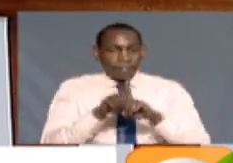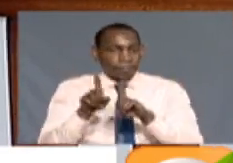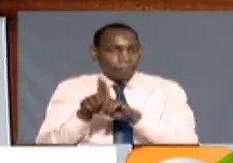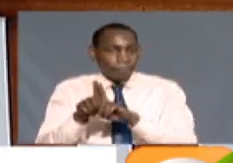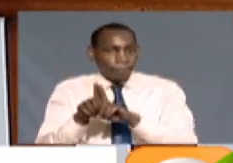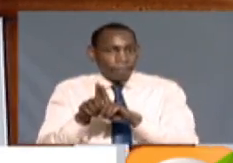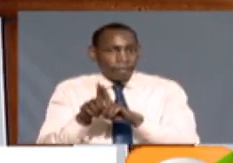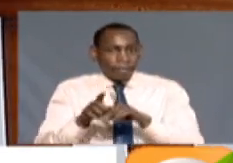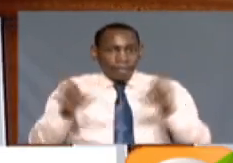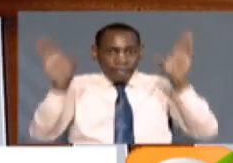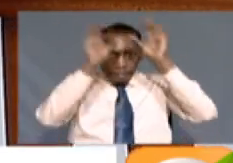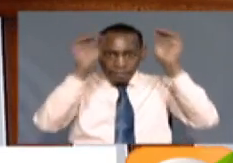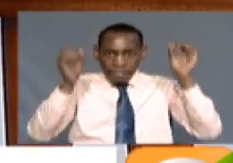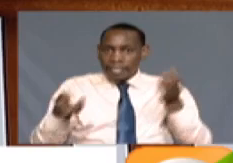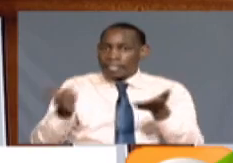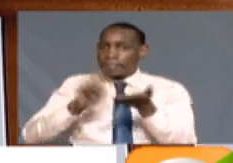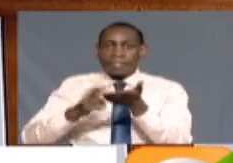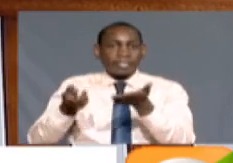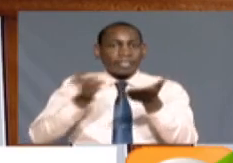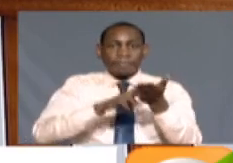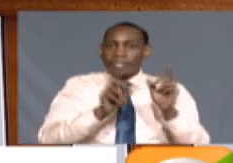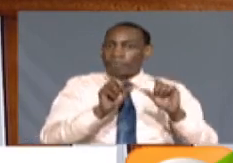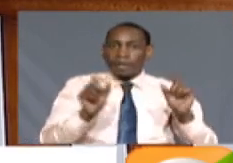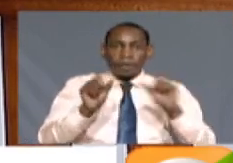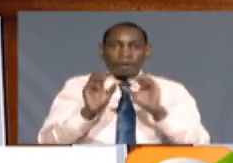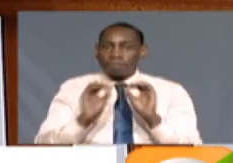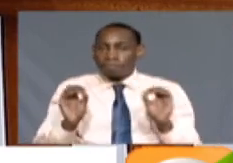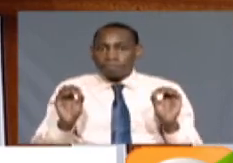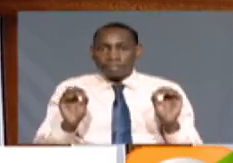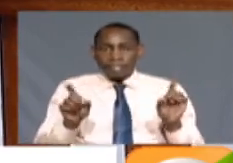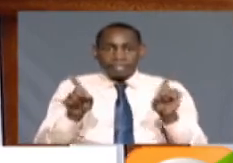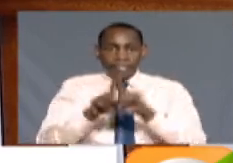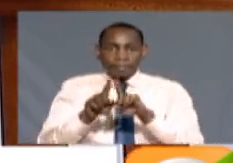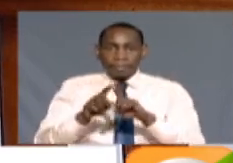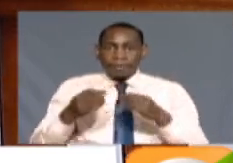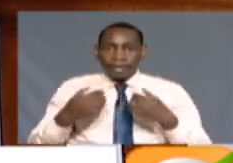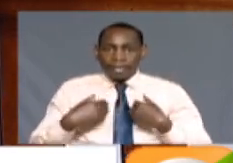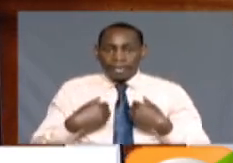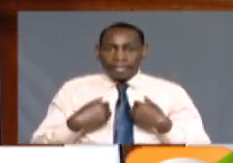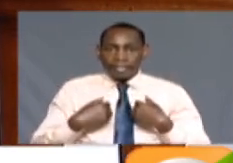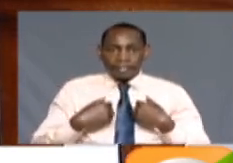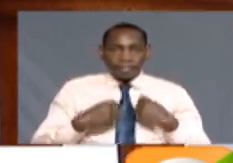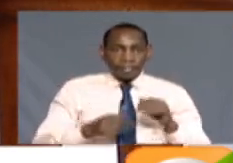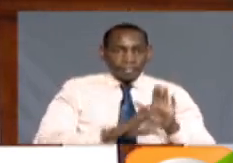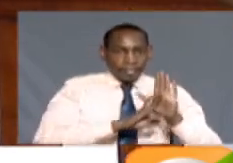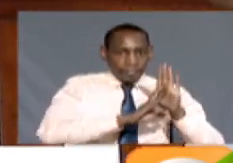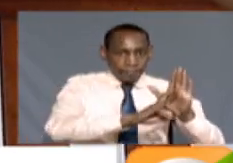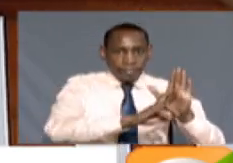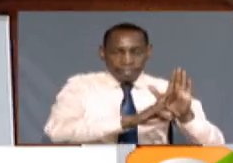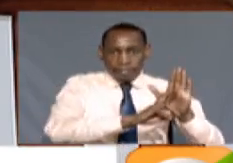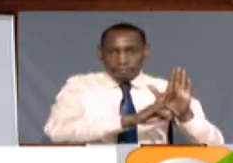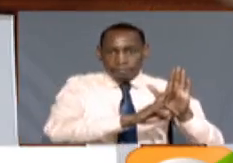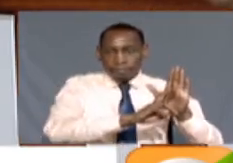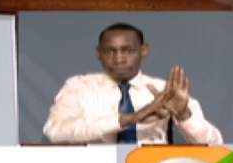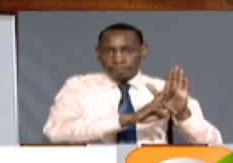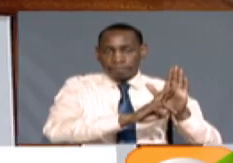and the president was not repeating himself. Mm. And it had a lot of references.